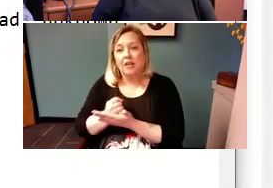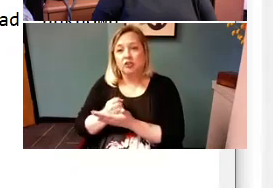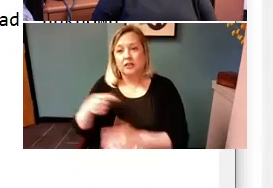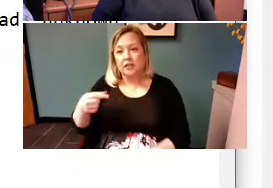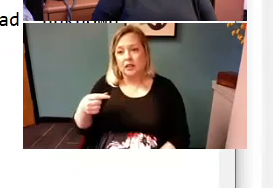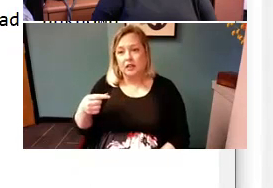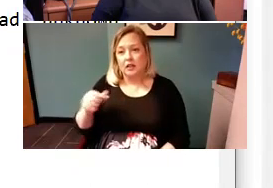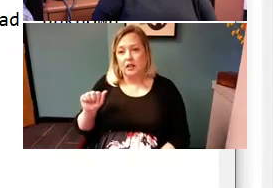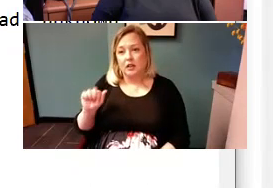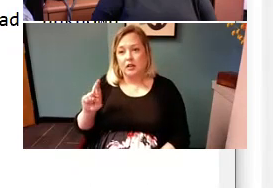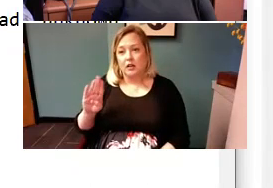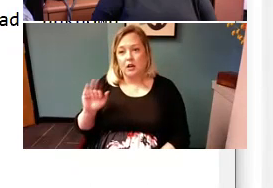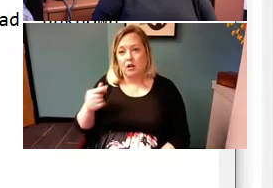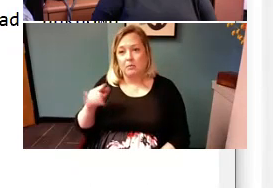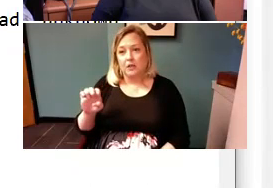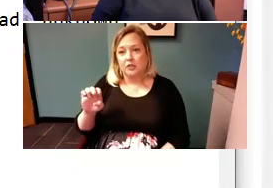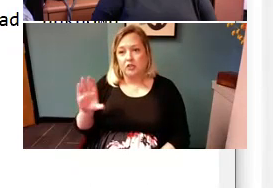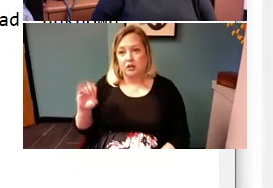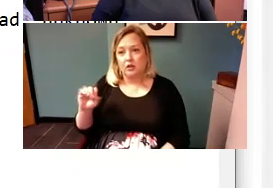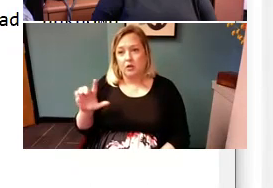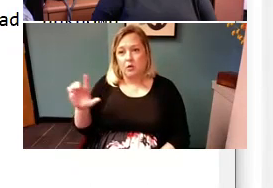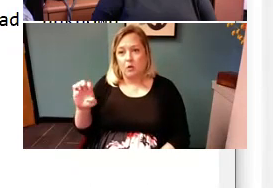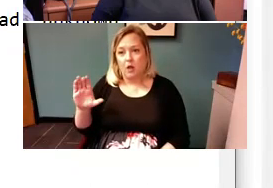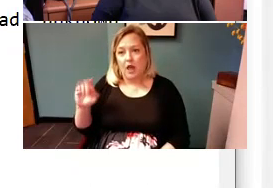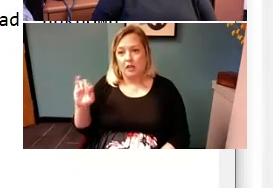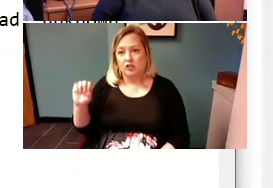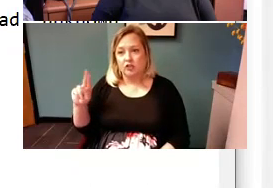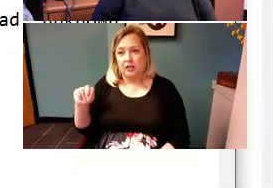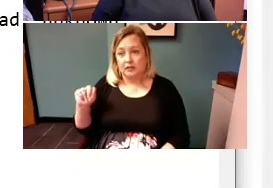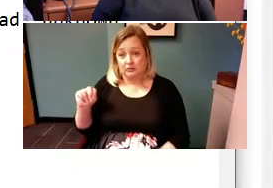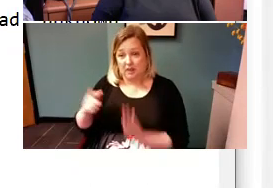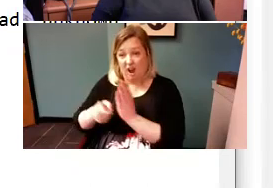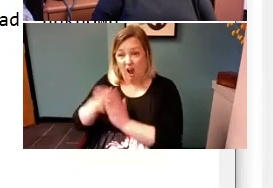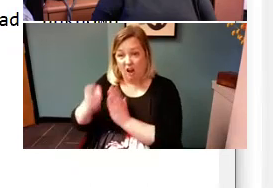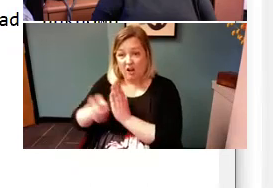Tell me if you know what automated garbage collection is and what